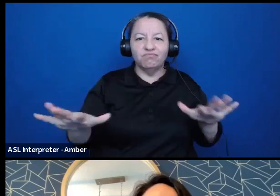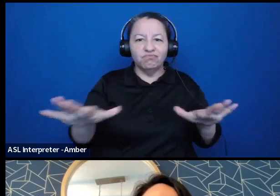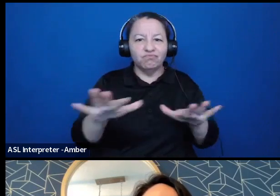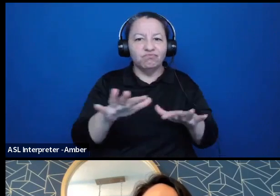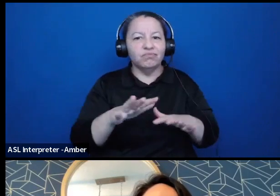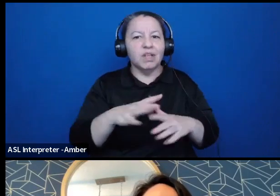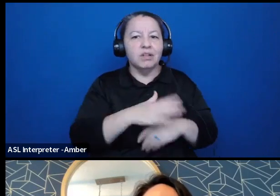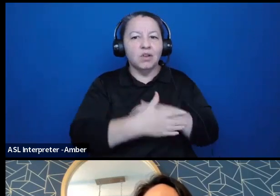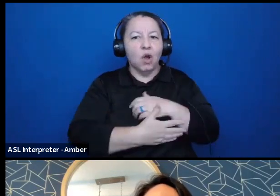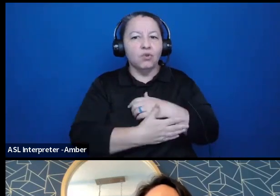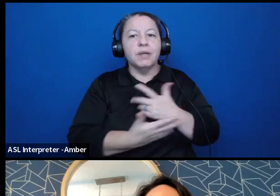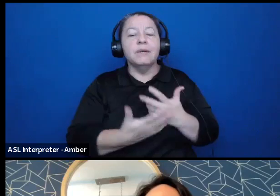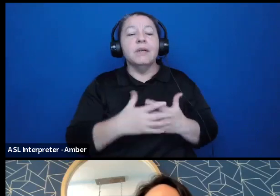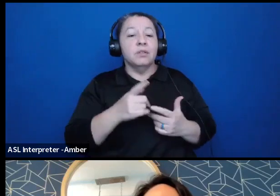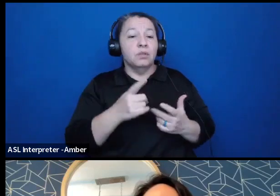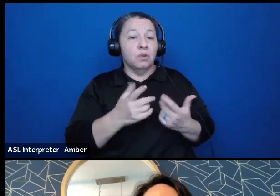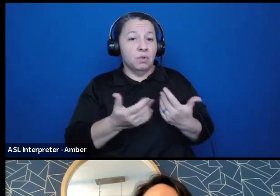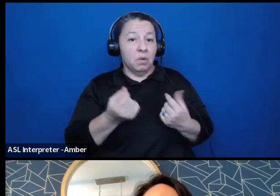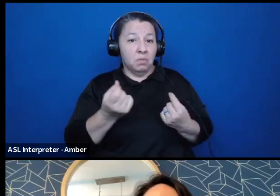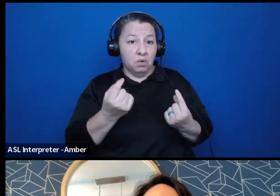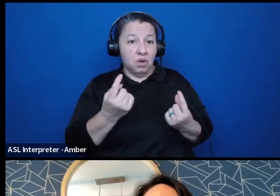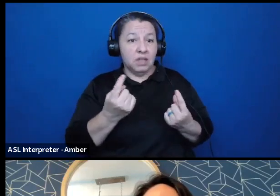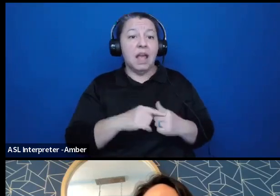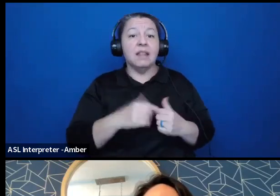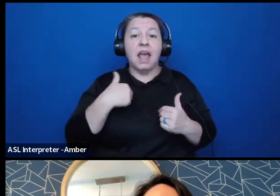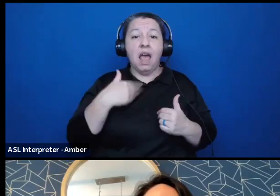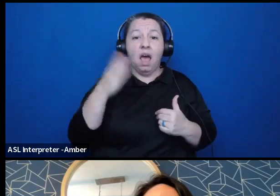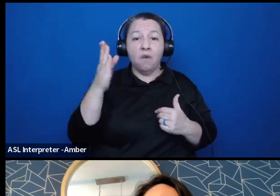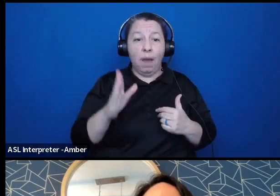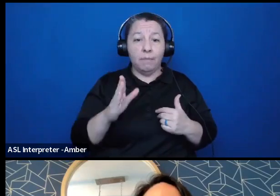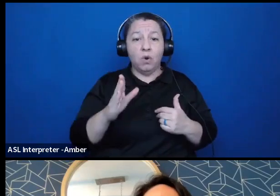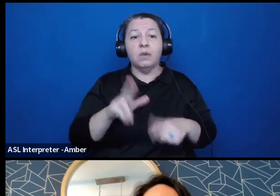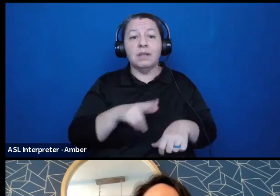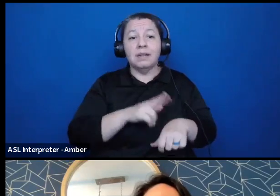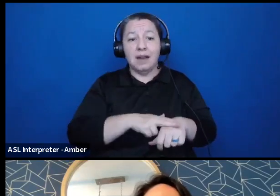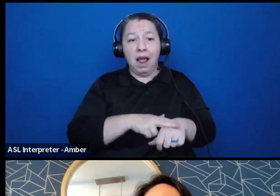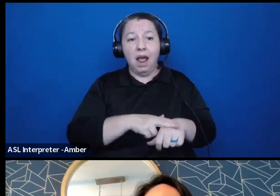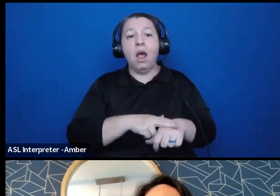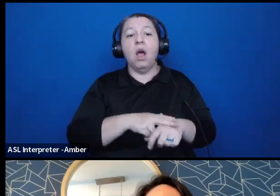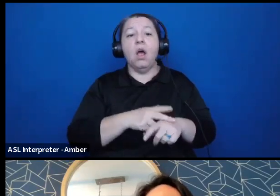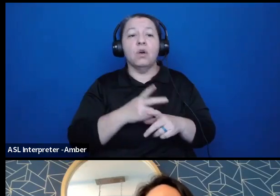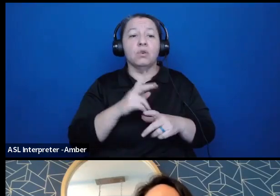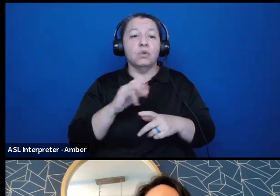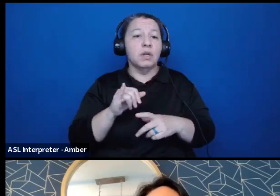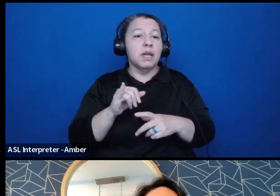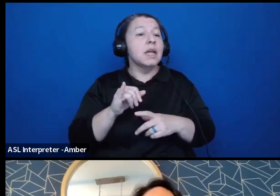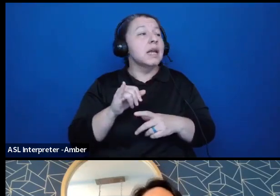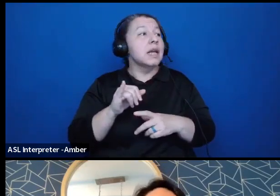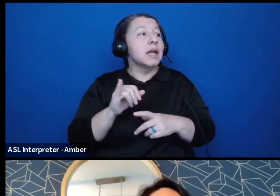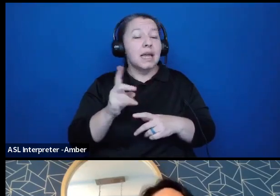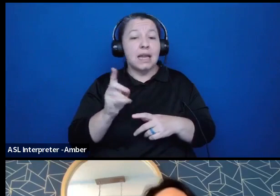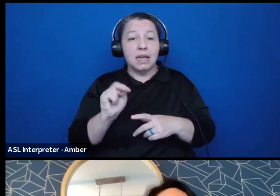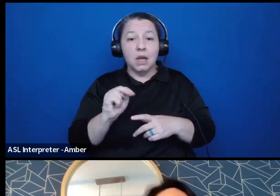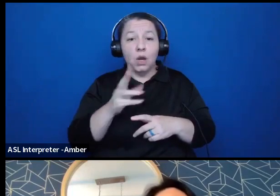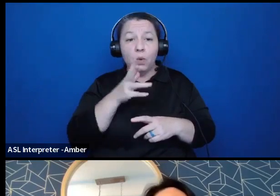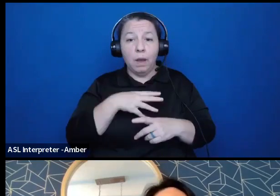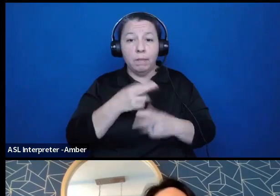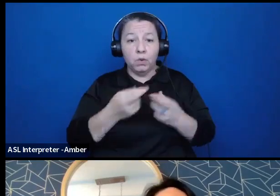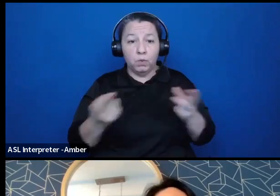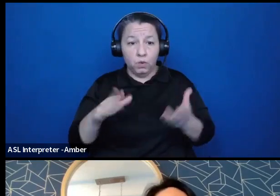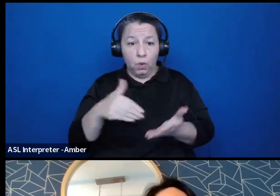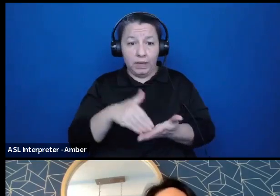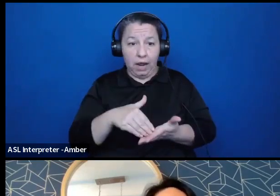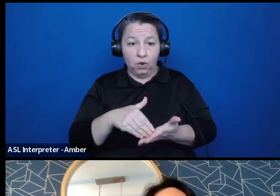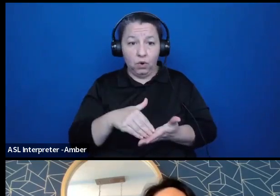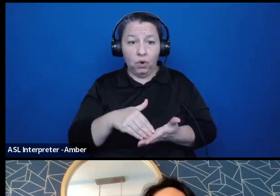Women's Resource Center. So they have webinars available on their website. And those were her words, where we